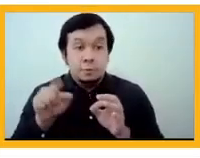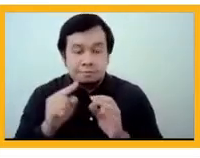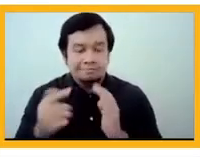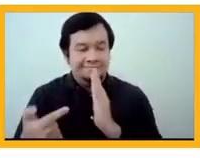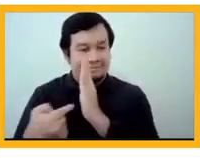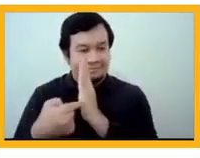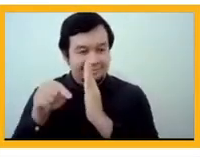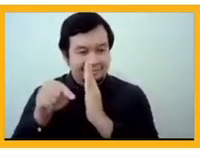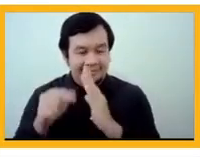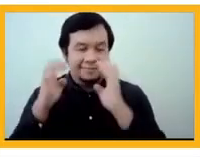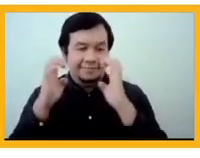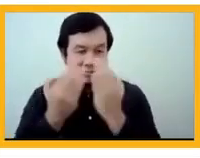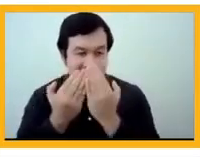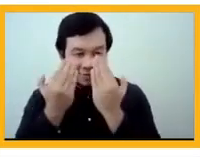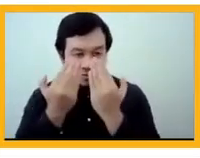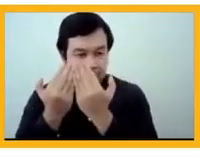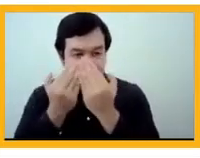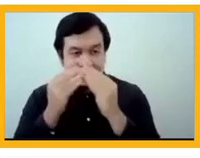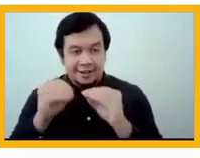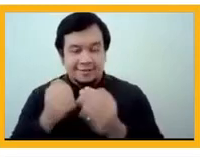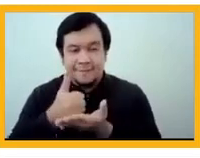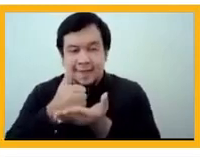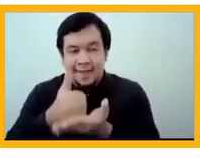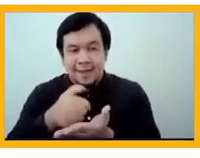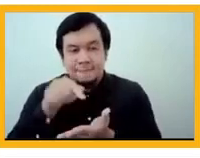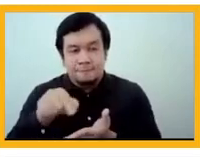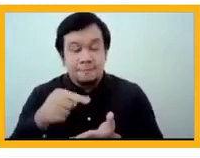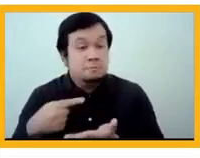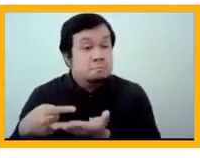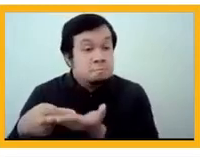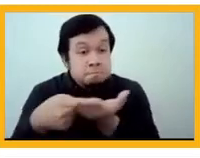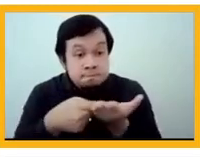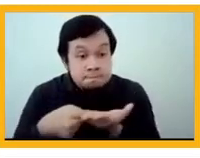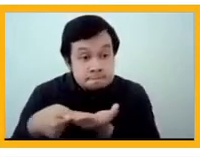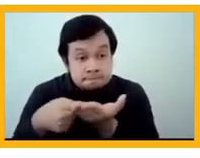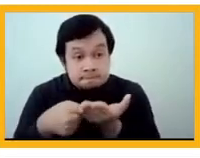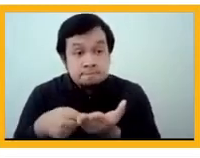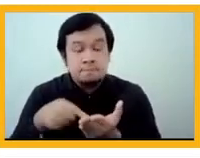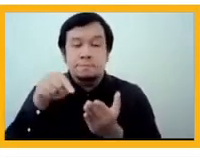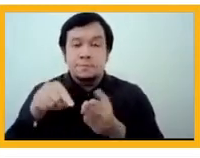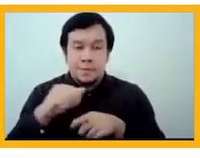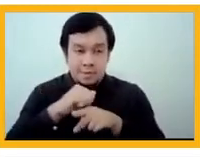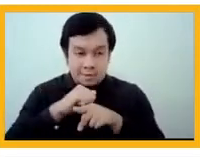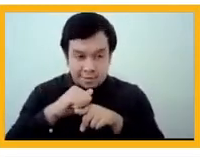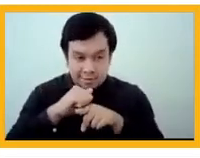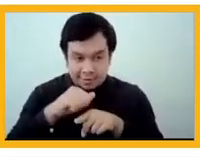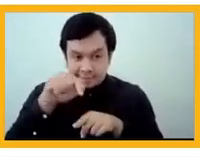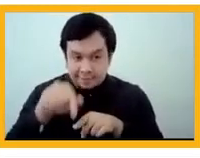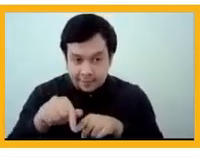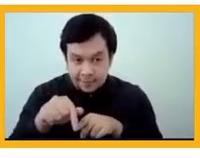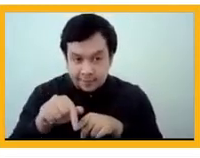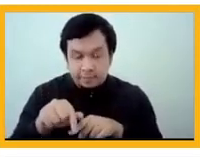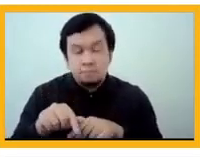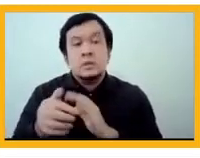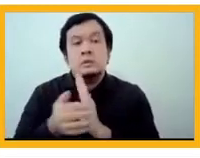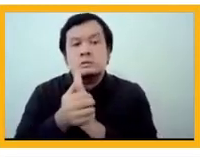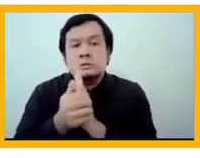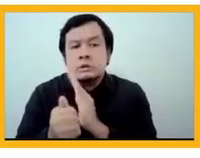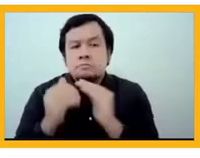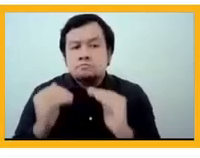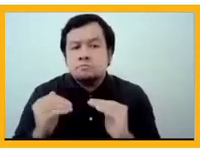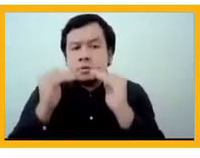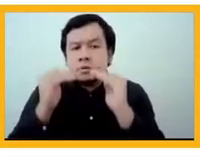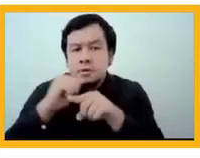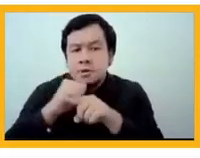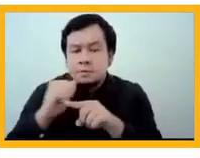rewards that I just talked about. It could support teacher training and skill upgrading, which is another huge area of potential for EdTech. And the other kind